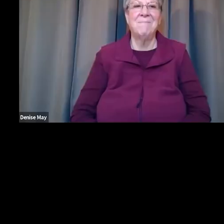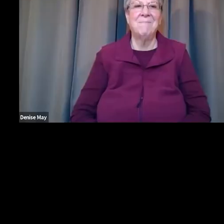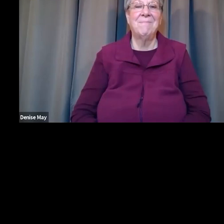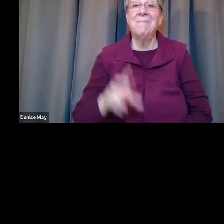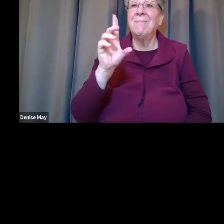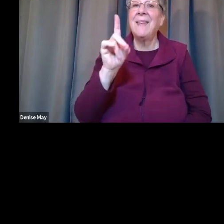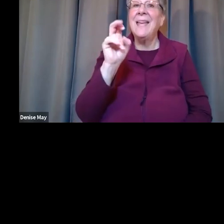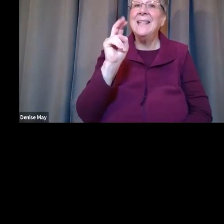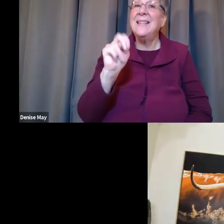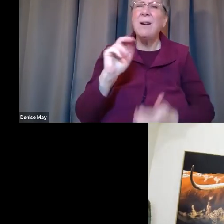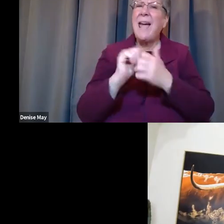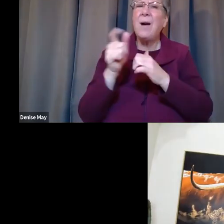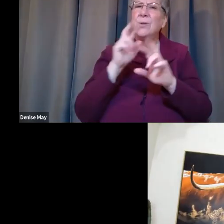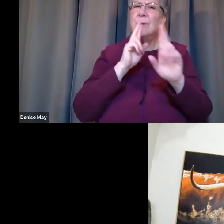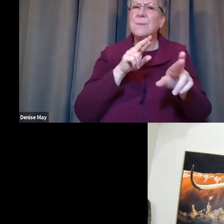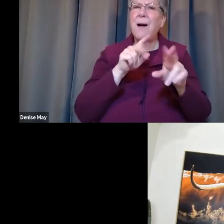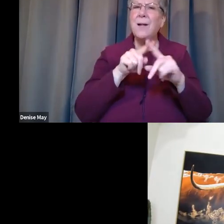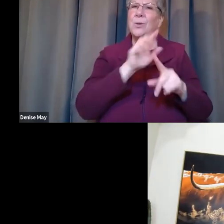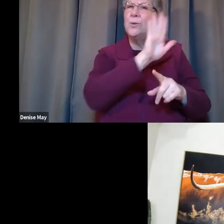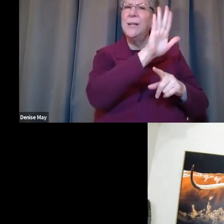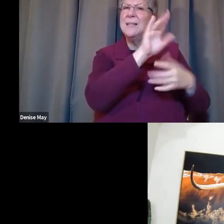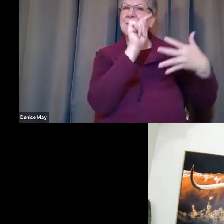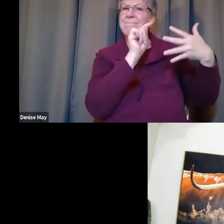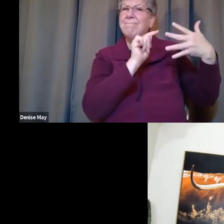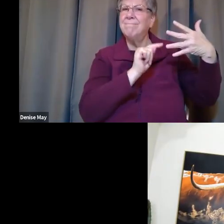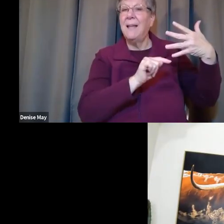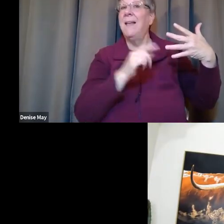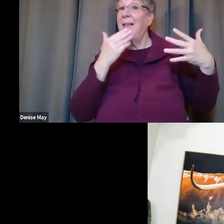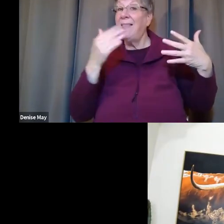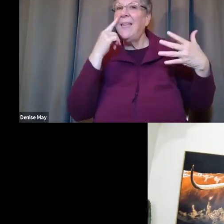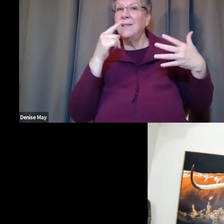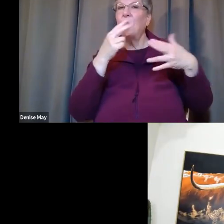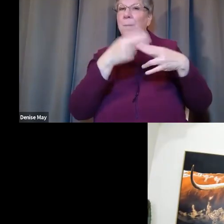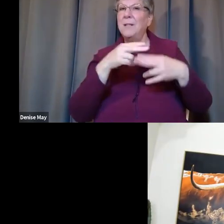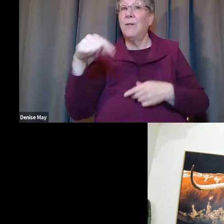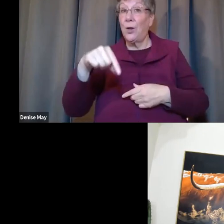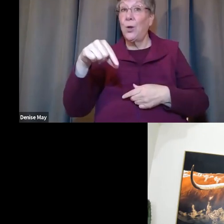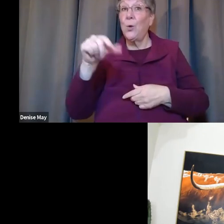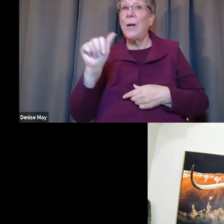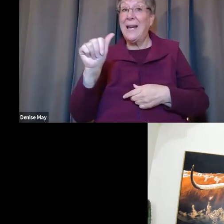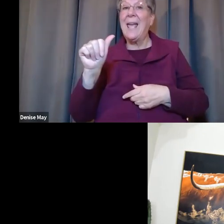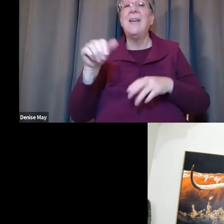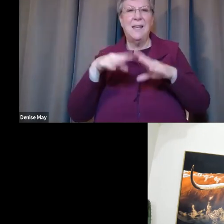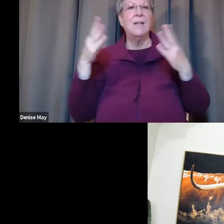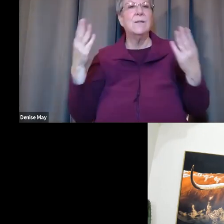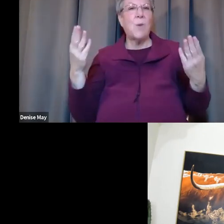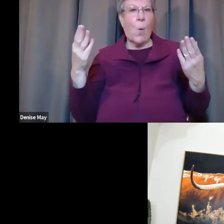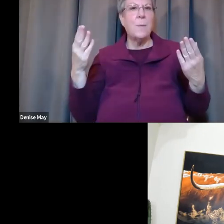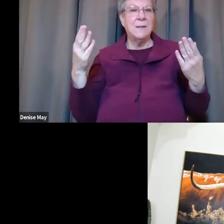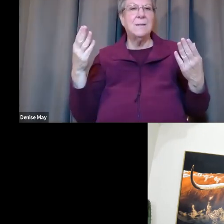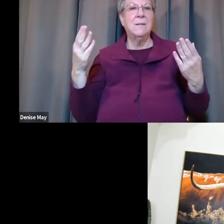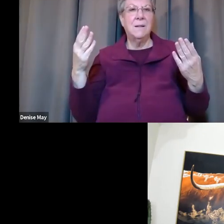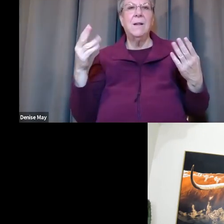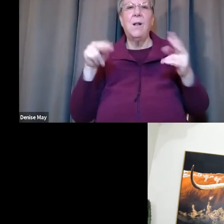Darren, so how would you respond to some of these concerns? And thanks, Chris, for mentioning the Q&A is open. Look